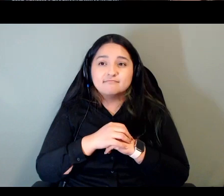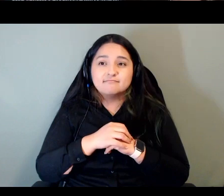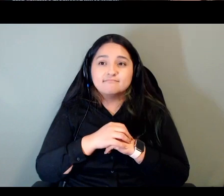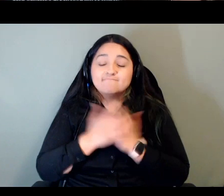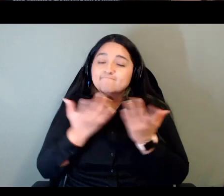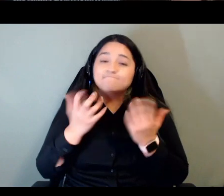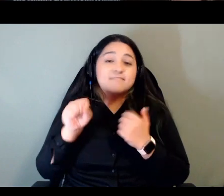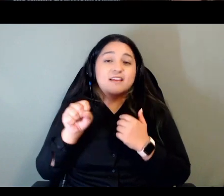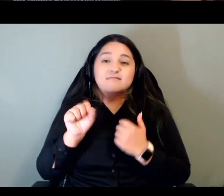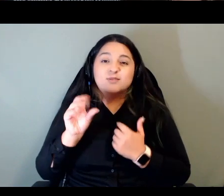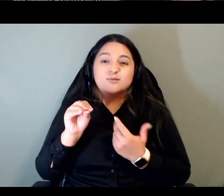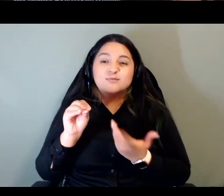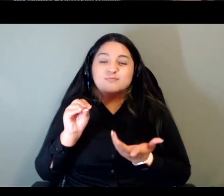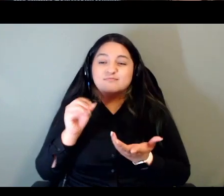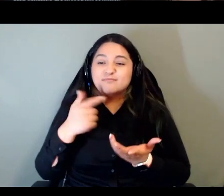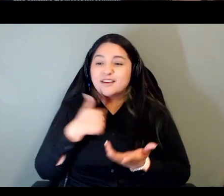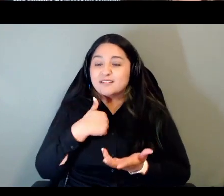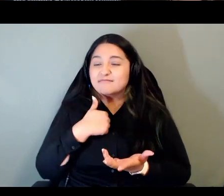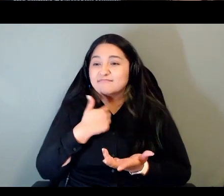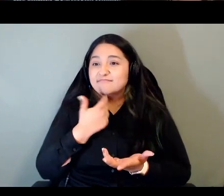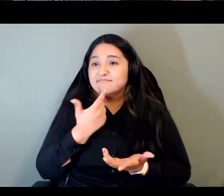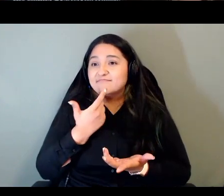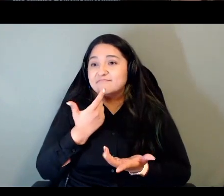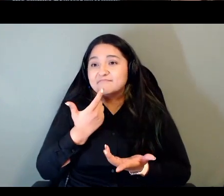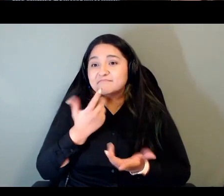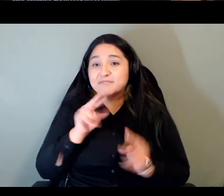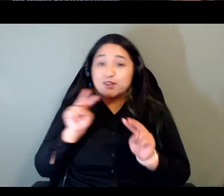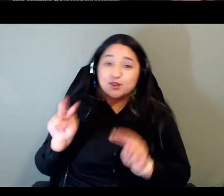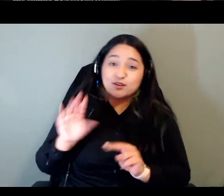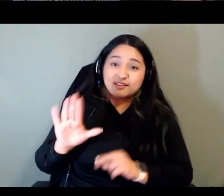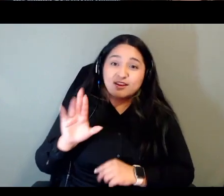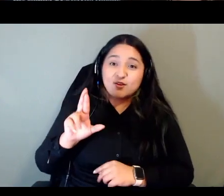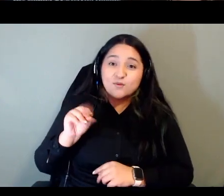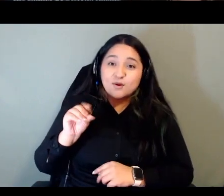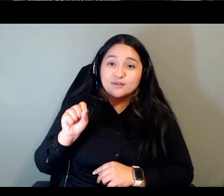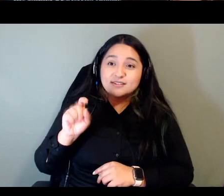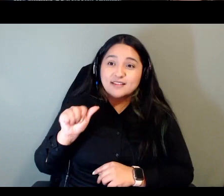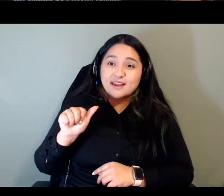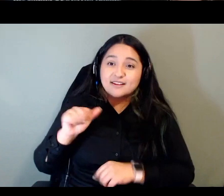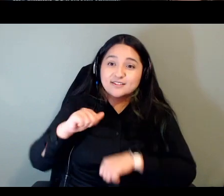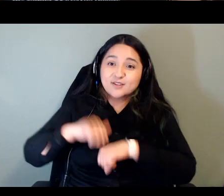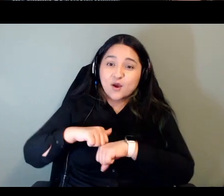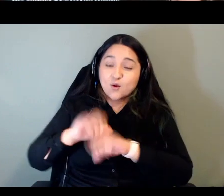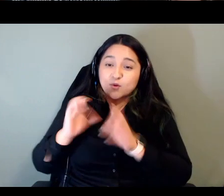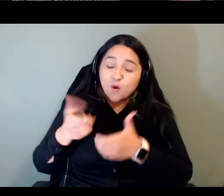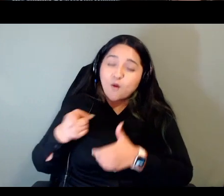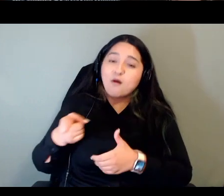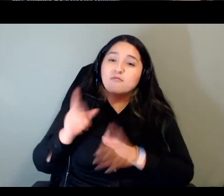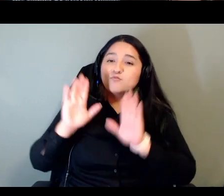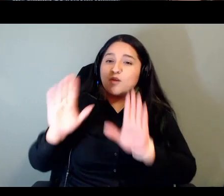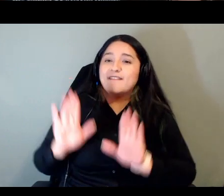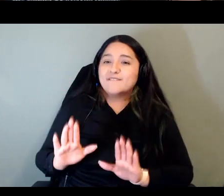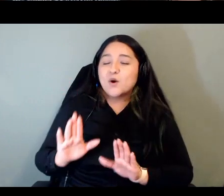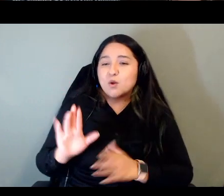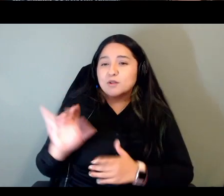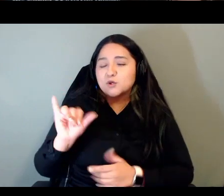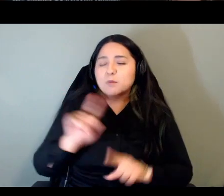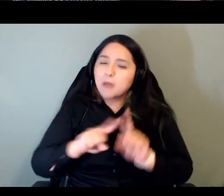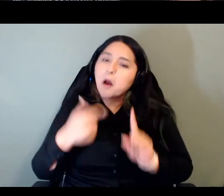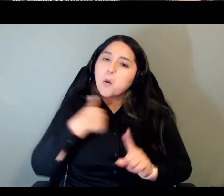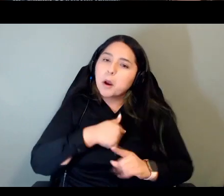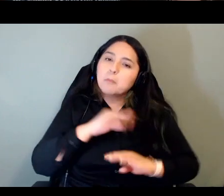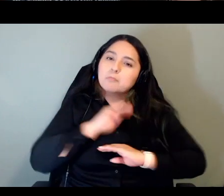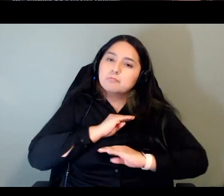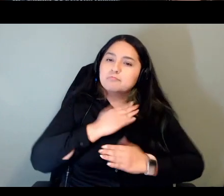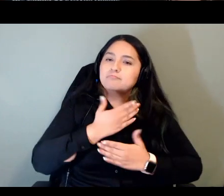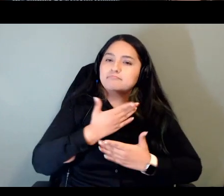Yeah, so I'm, I look at the Rosetta Stone course and think, yeah, that would be wonderful too, but we're pleased with the